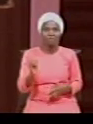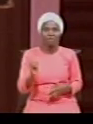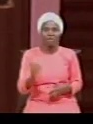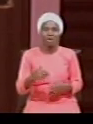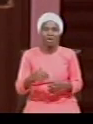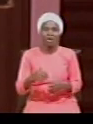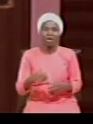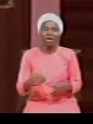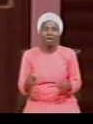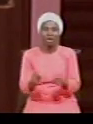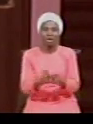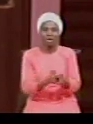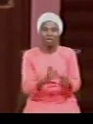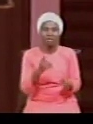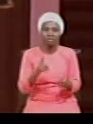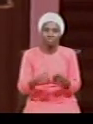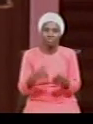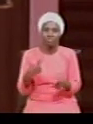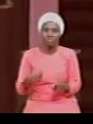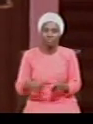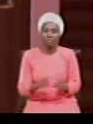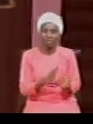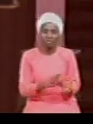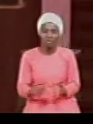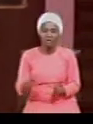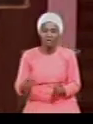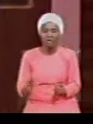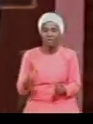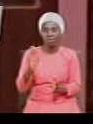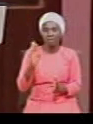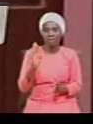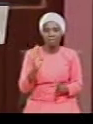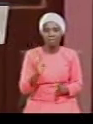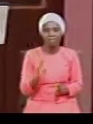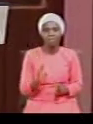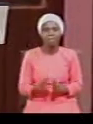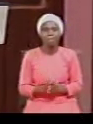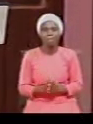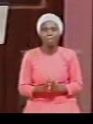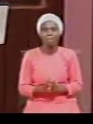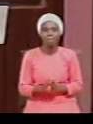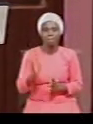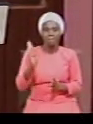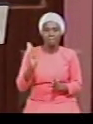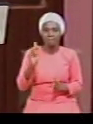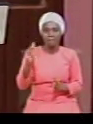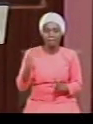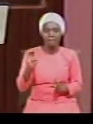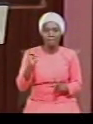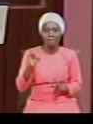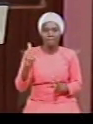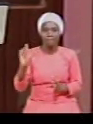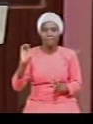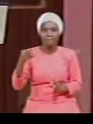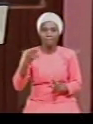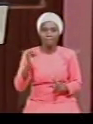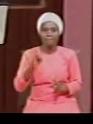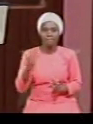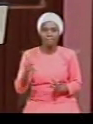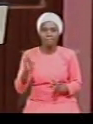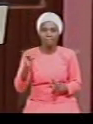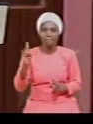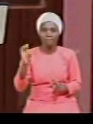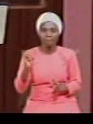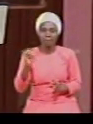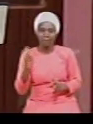after the order of Melchizedek. He said, talking about Christ, is now our high priest, and